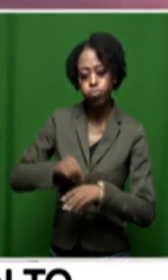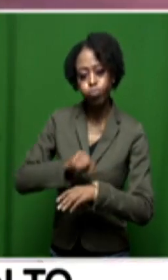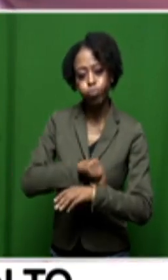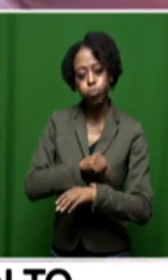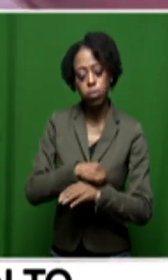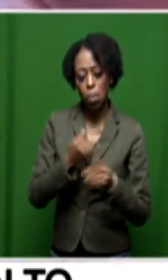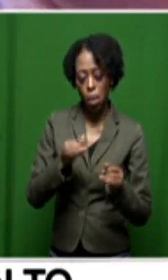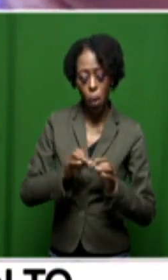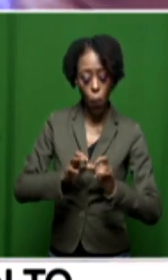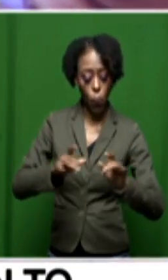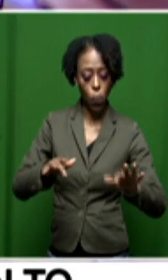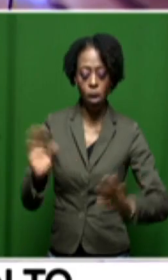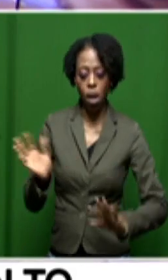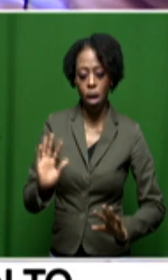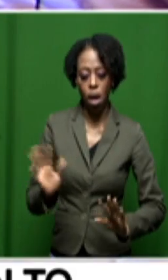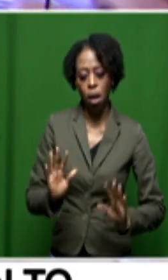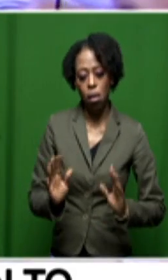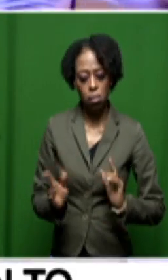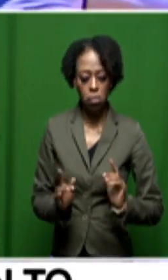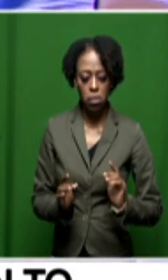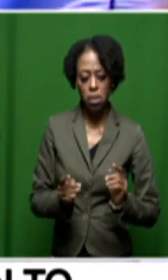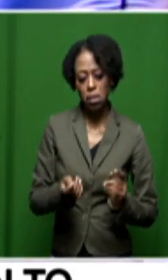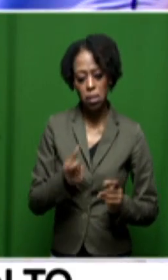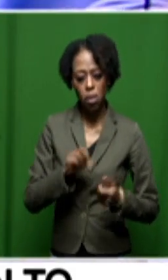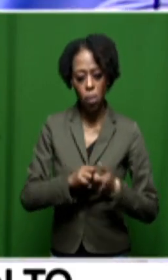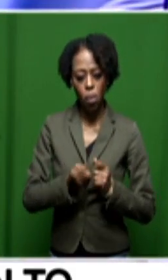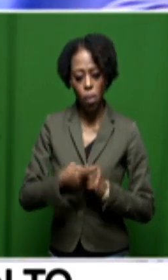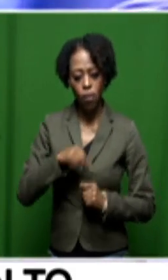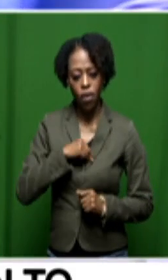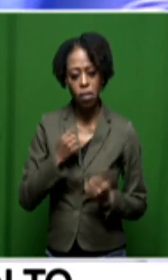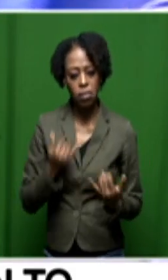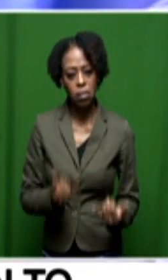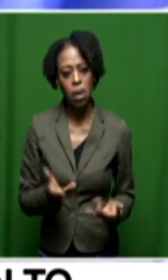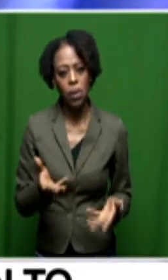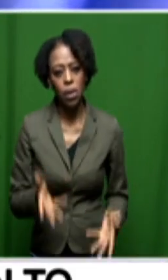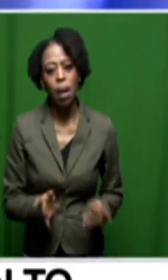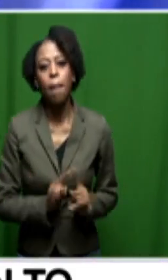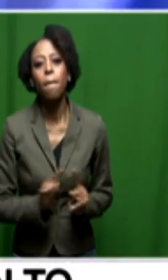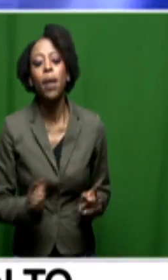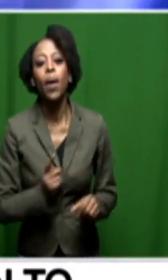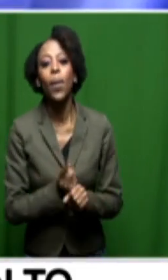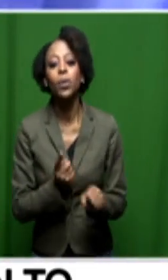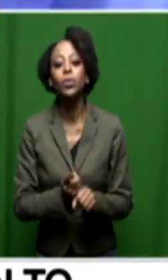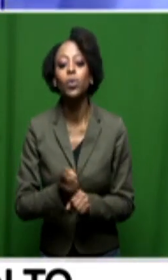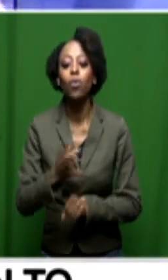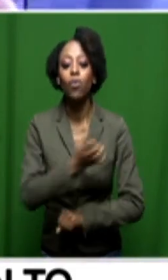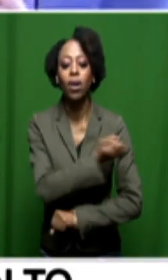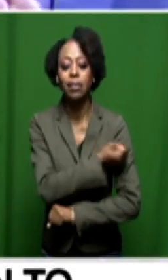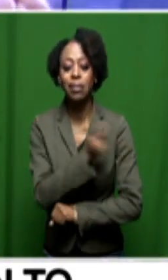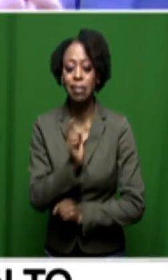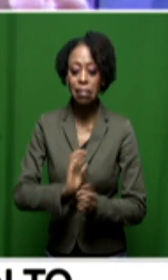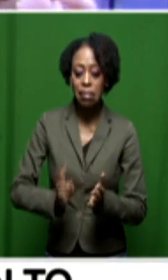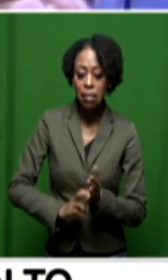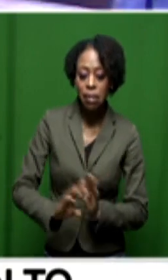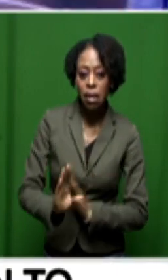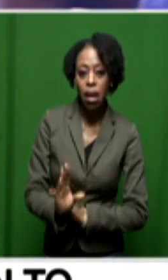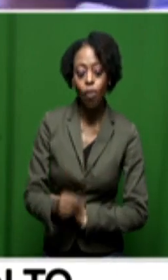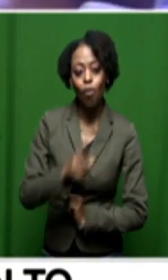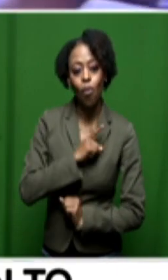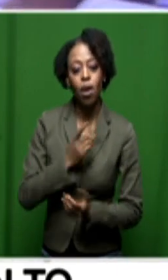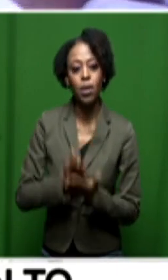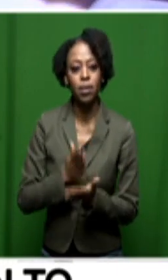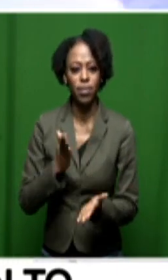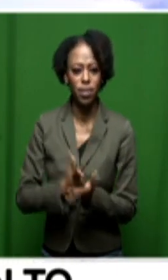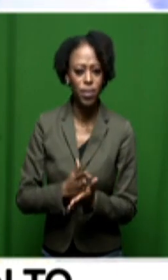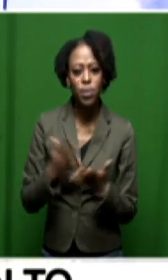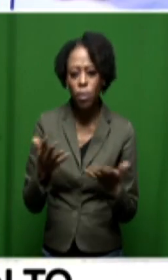it seems that it's not a massive issue here for us right now. But in terms of the vaccinations that are needed to ensure